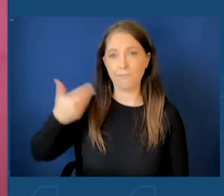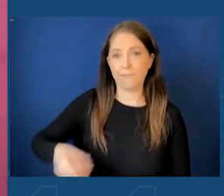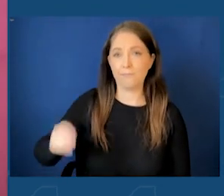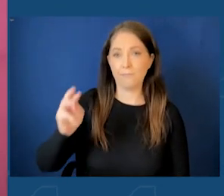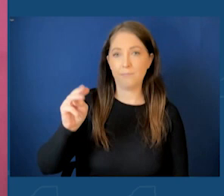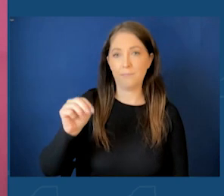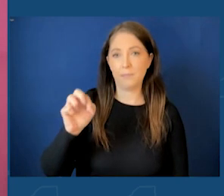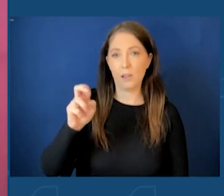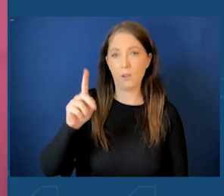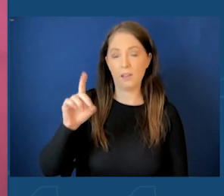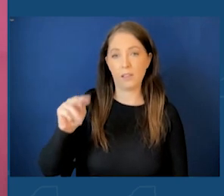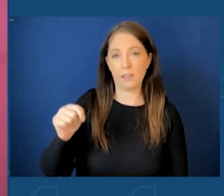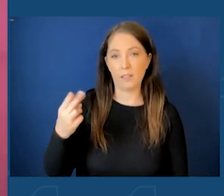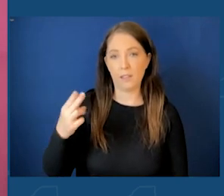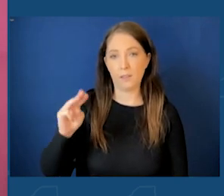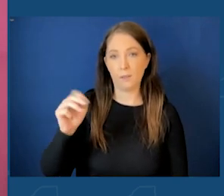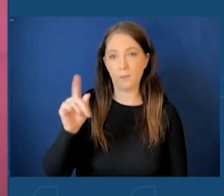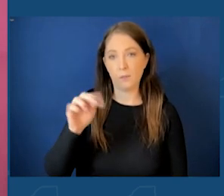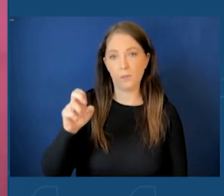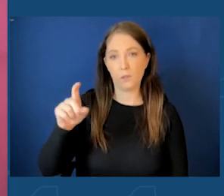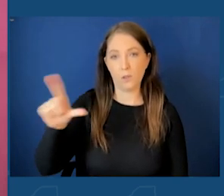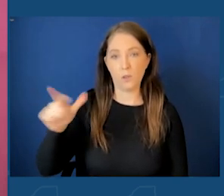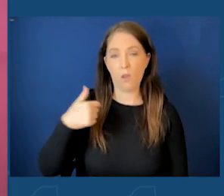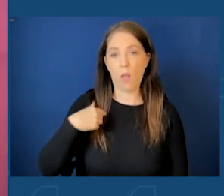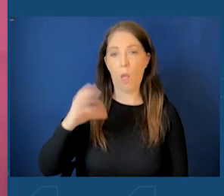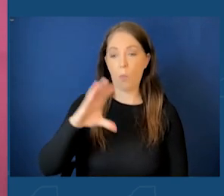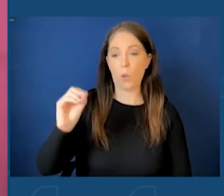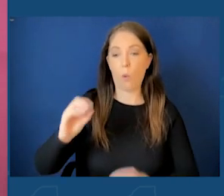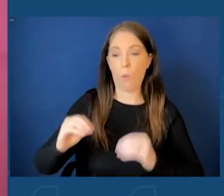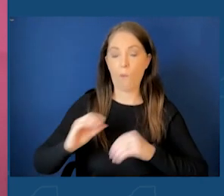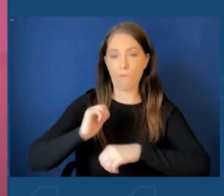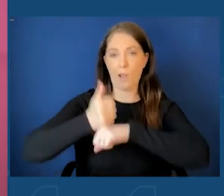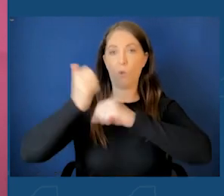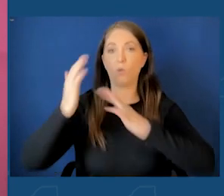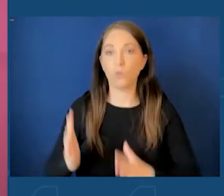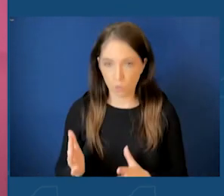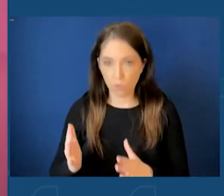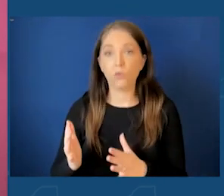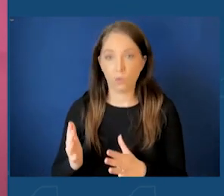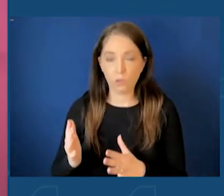a co-founder and managing partner of BRP Companies. We're a fully integrated